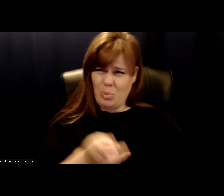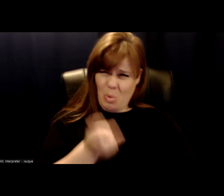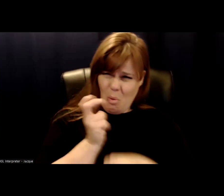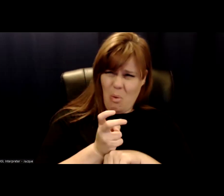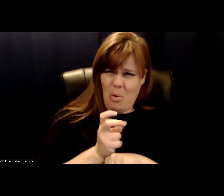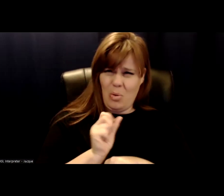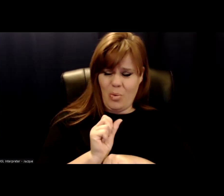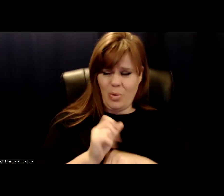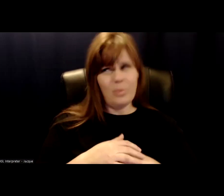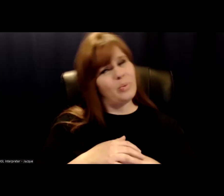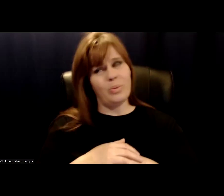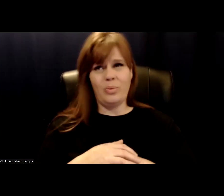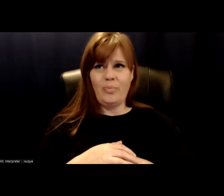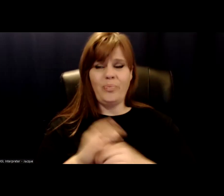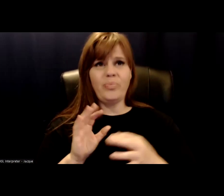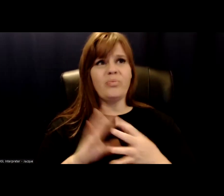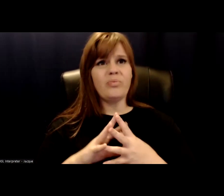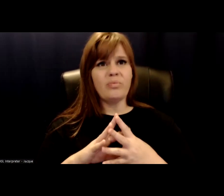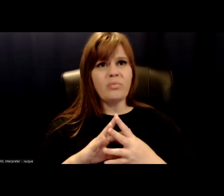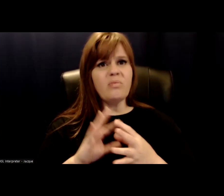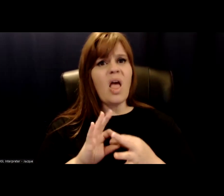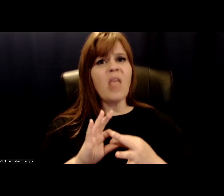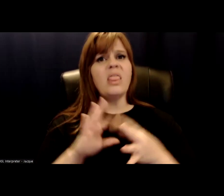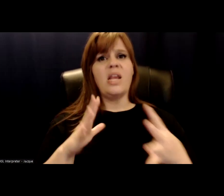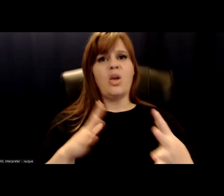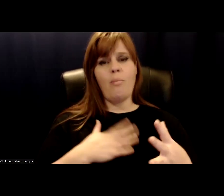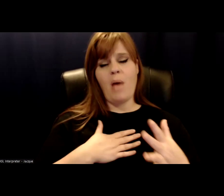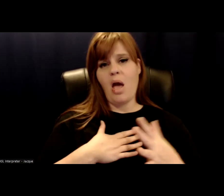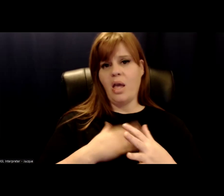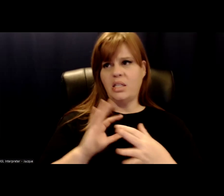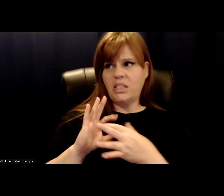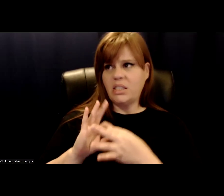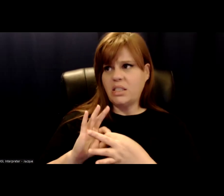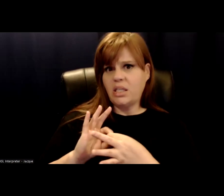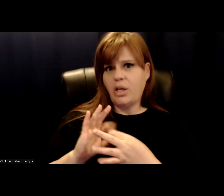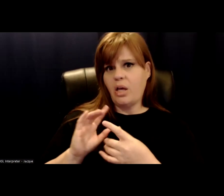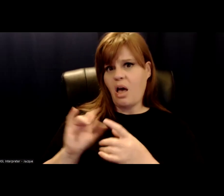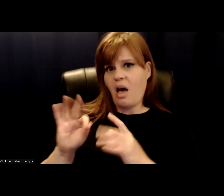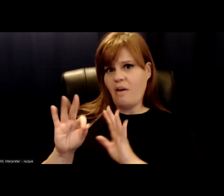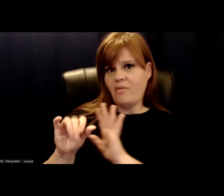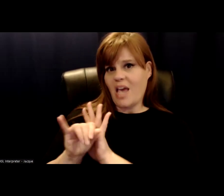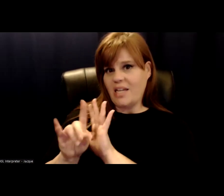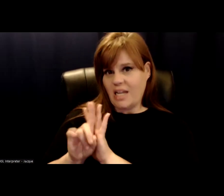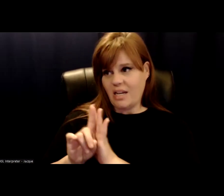and letting go of my attachment to an identity that prioritized perfection over connection.